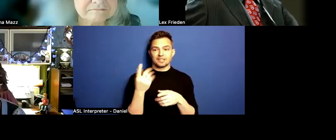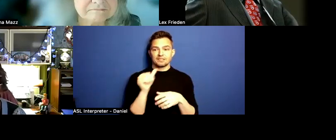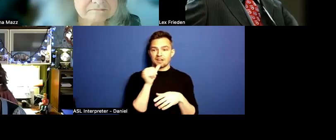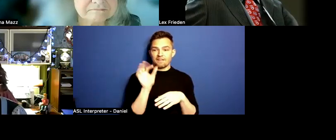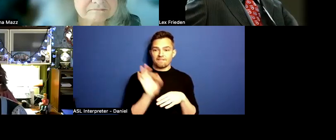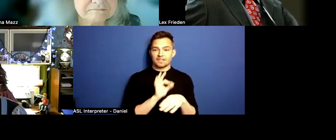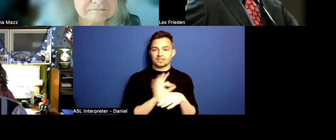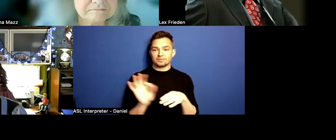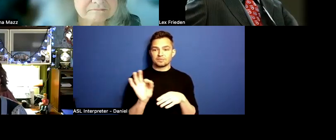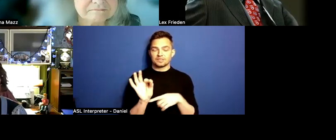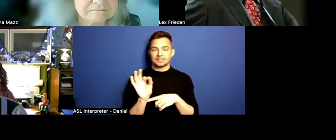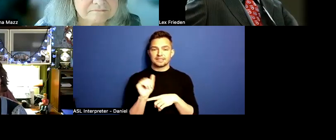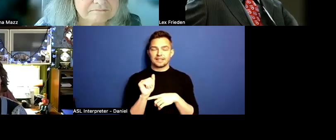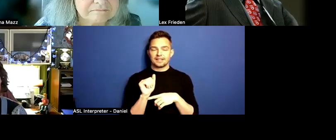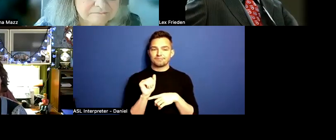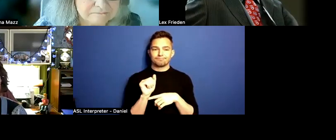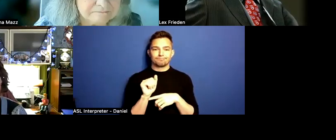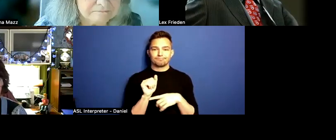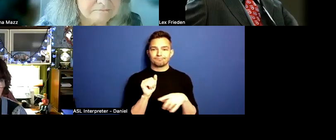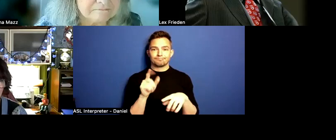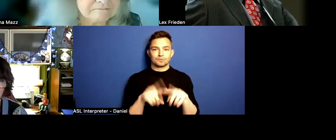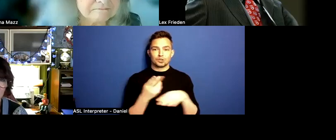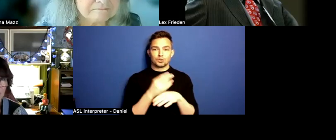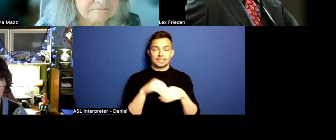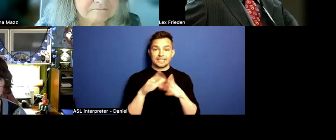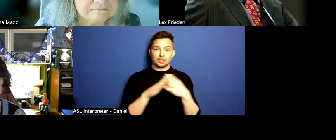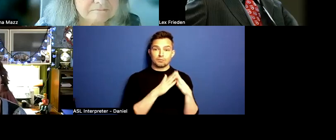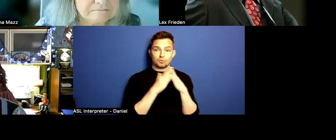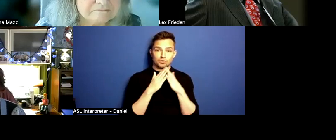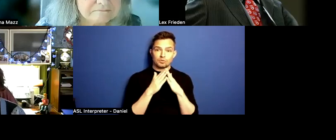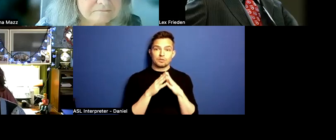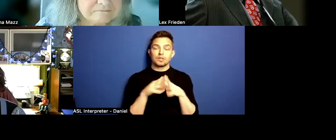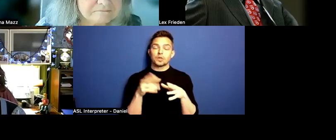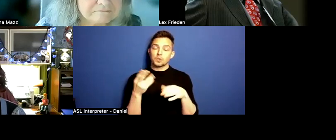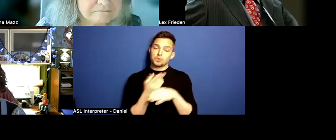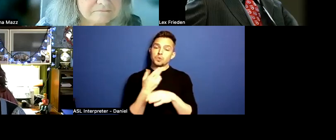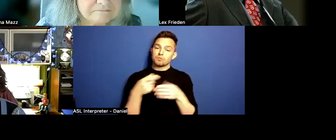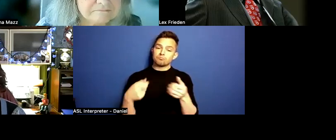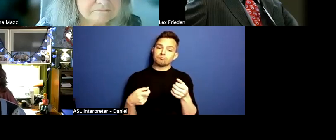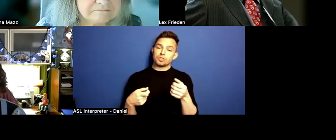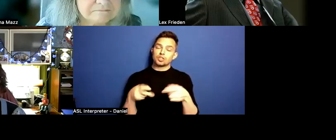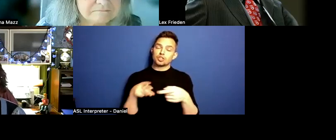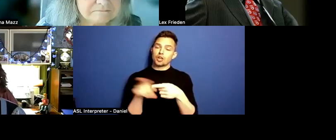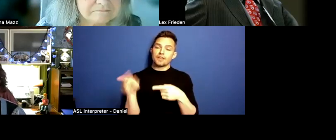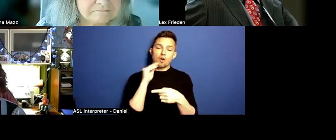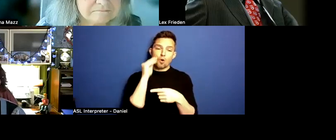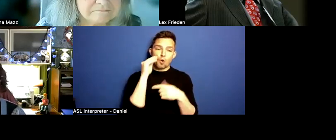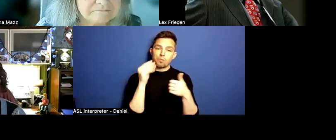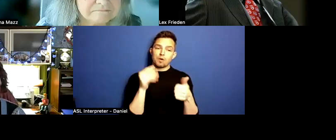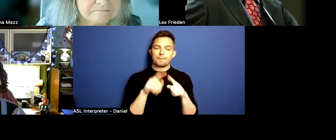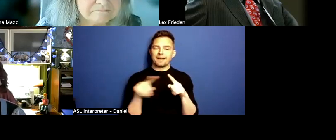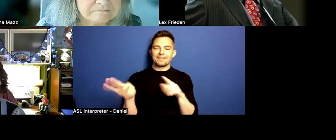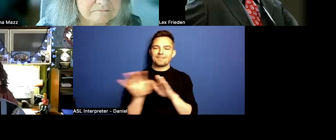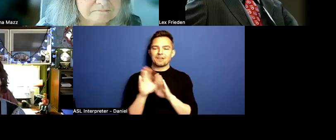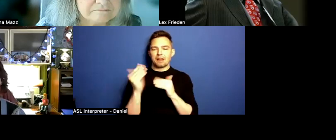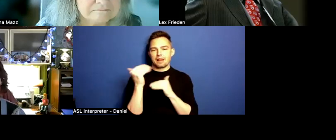because he couldn't use it in the community. He could use it and recharge at home, and such, but he found that he was so